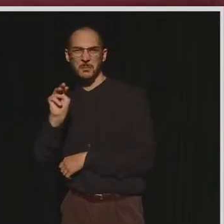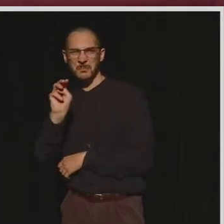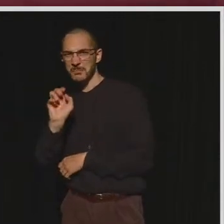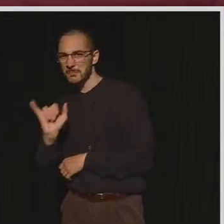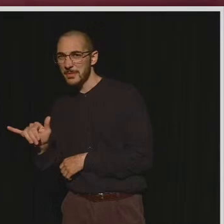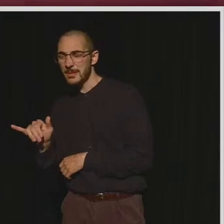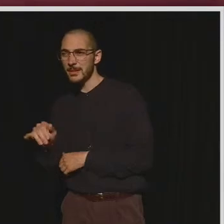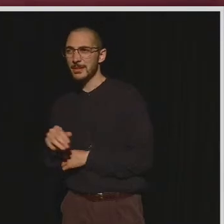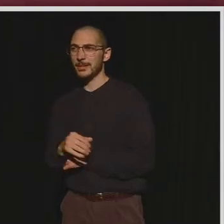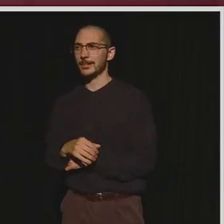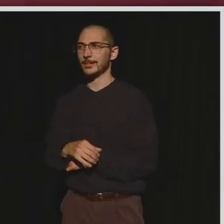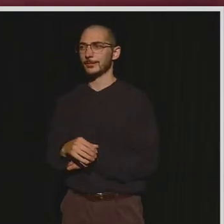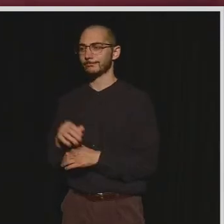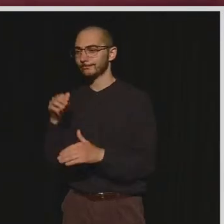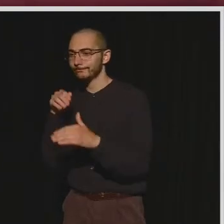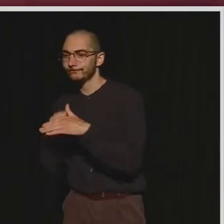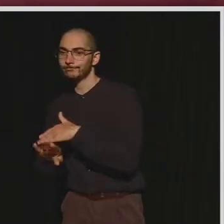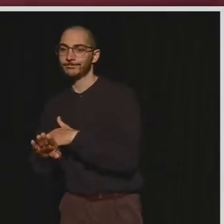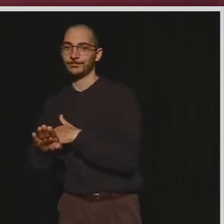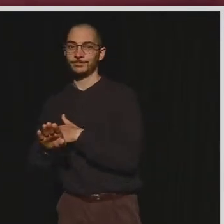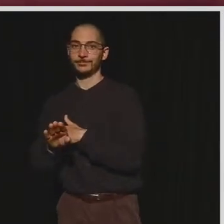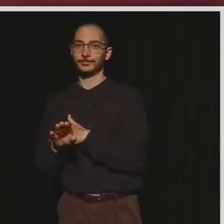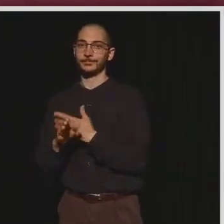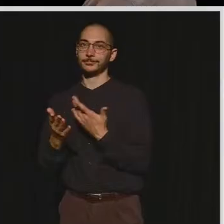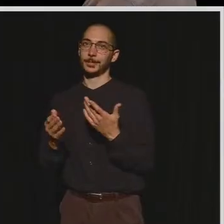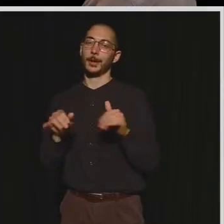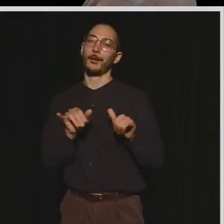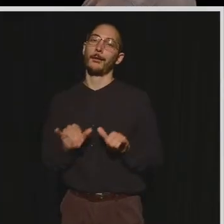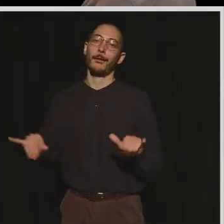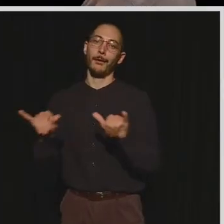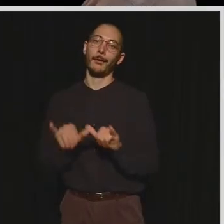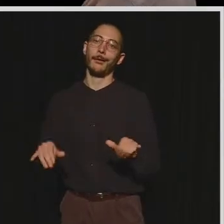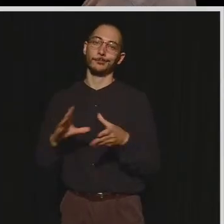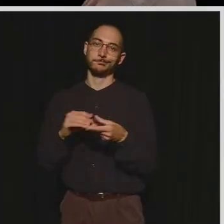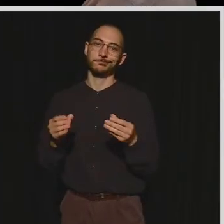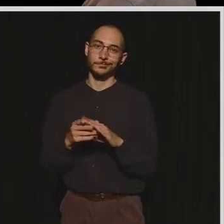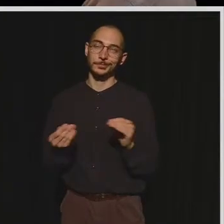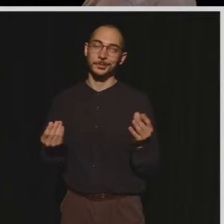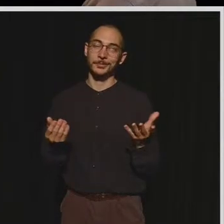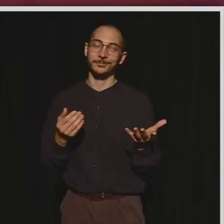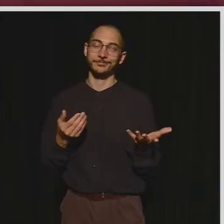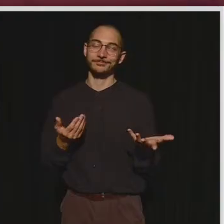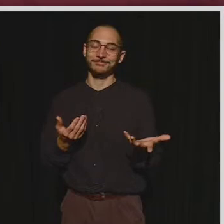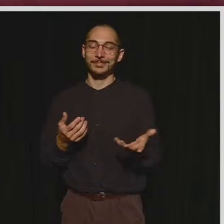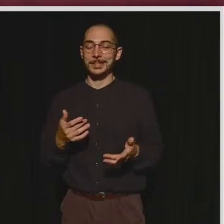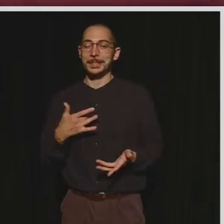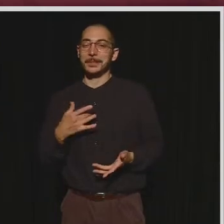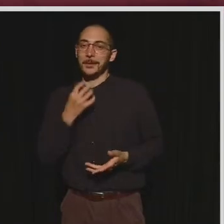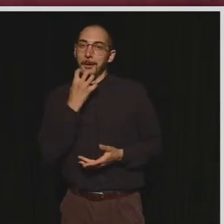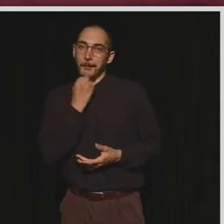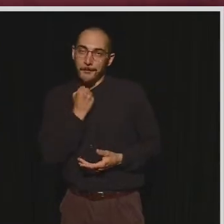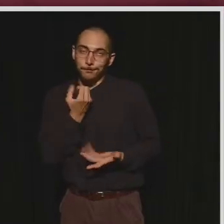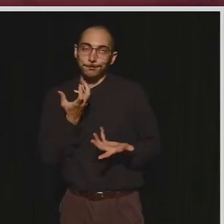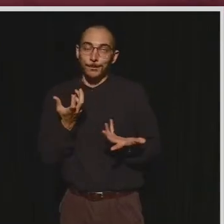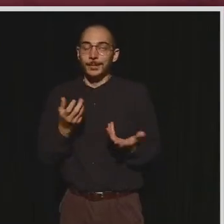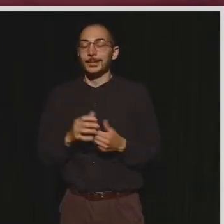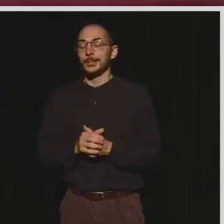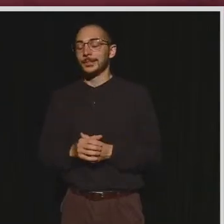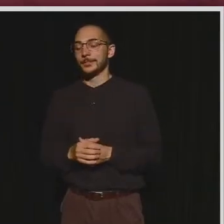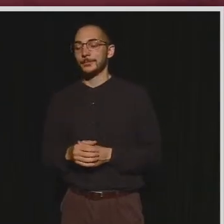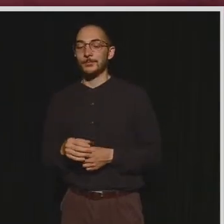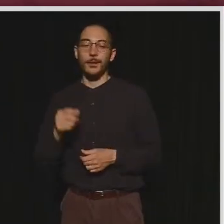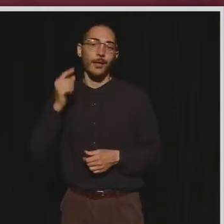the little earring with all the little rainbow-colored rings and pins, and I was so excited to not be